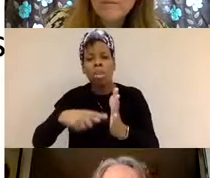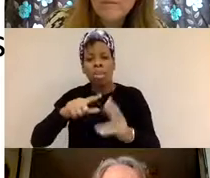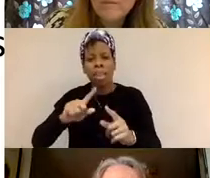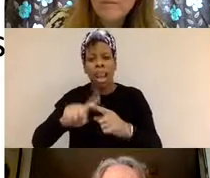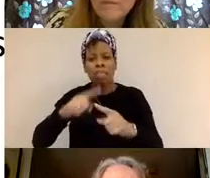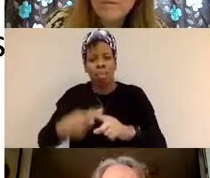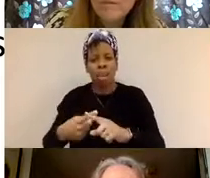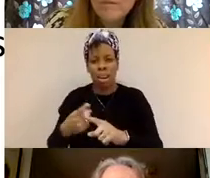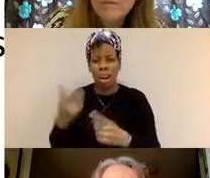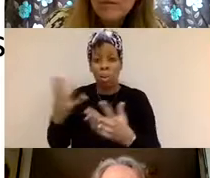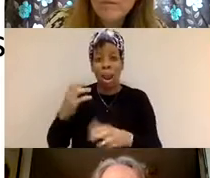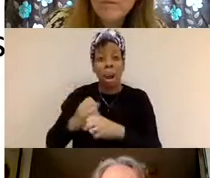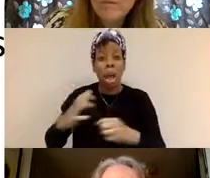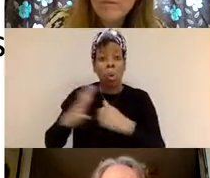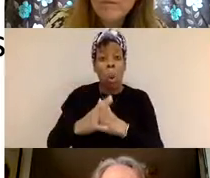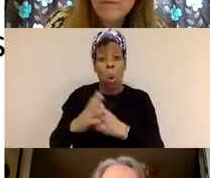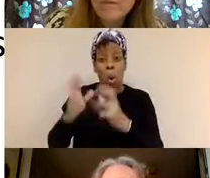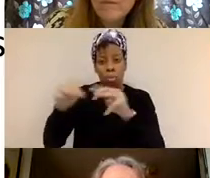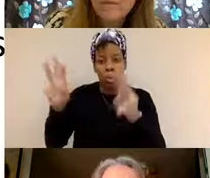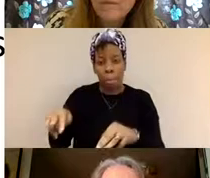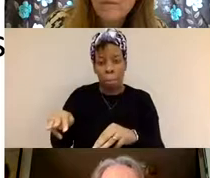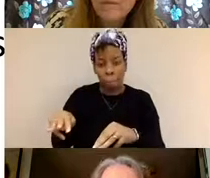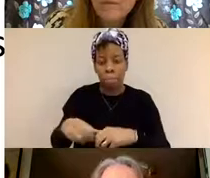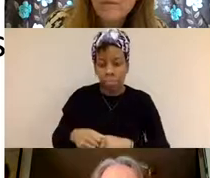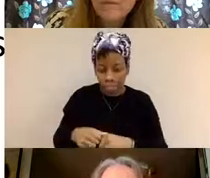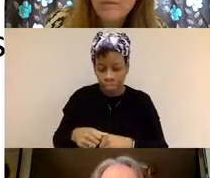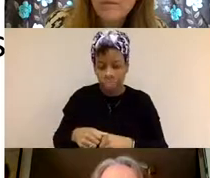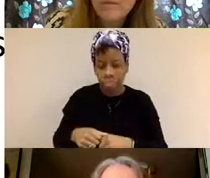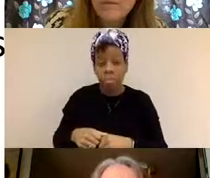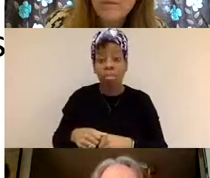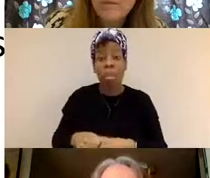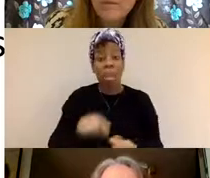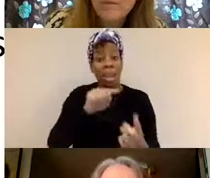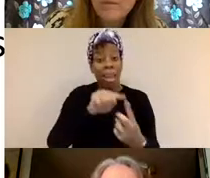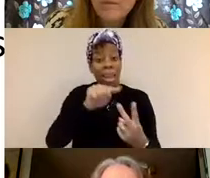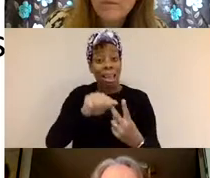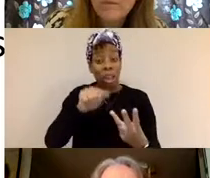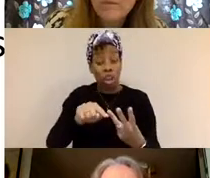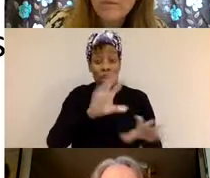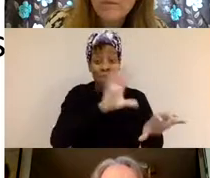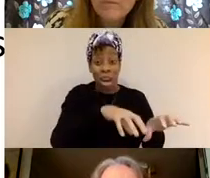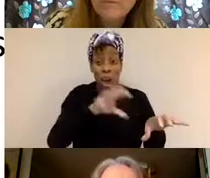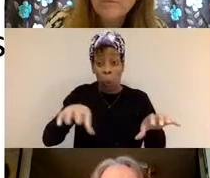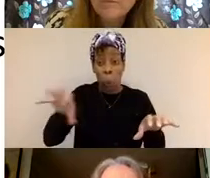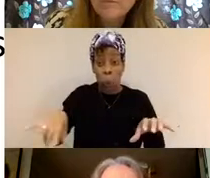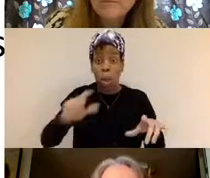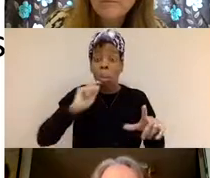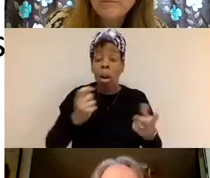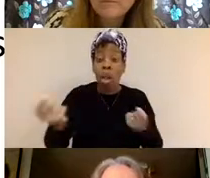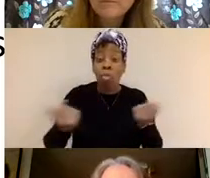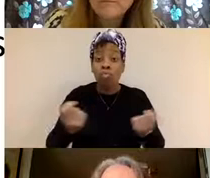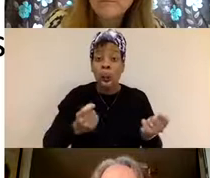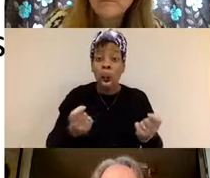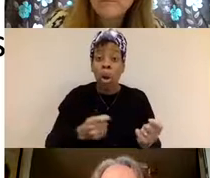by Glasgow Museums. And at each of those venues, we are going to be running two of our Exploring